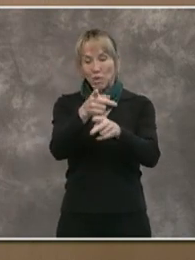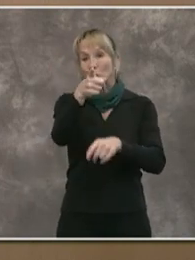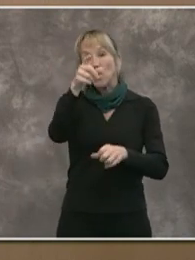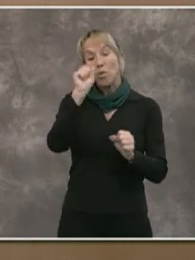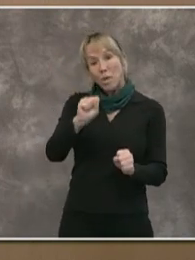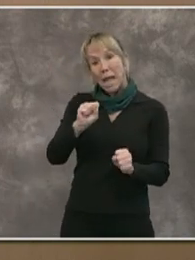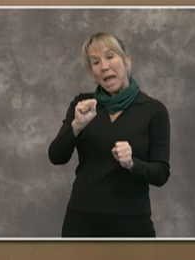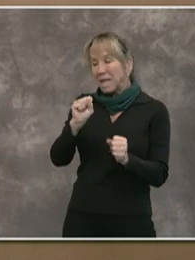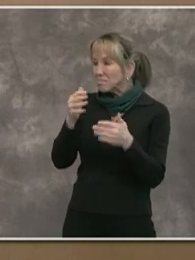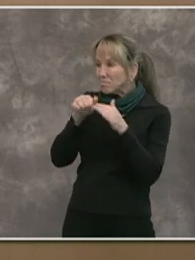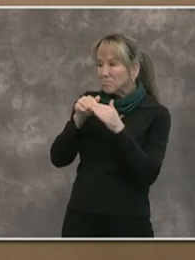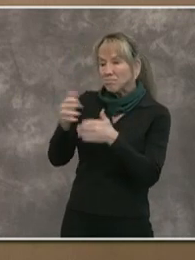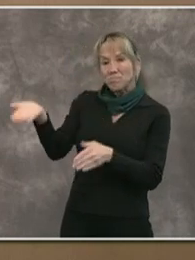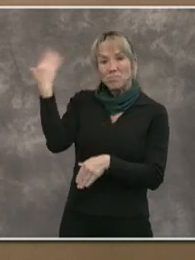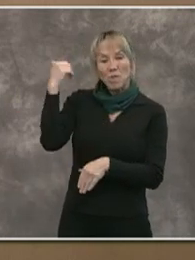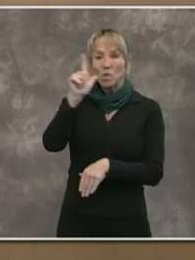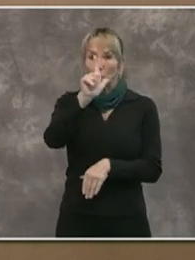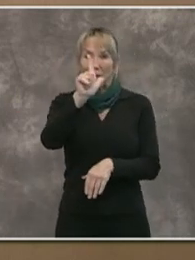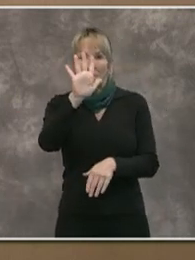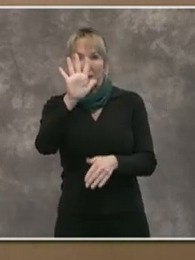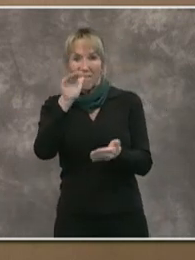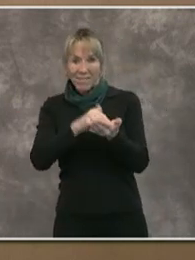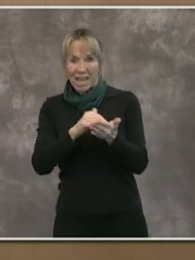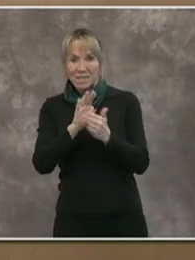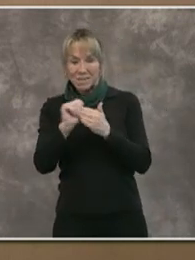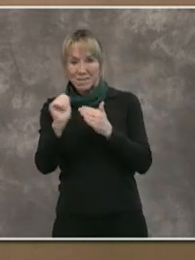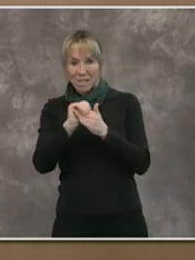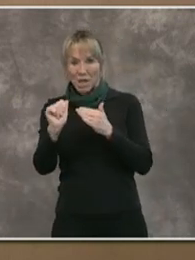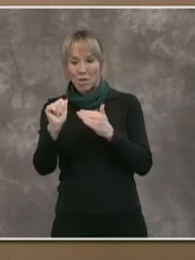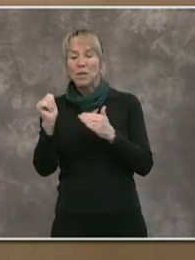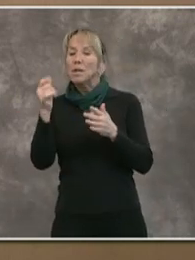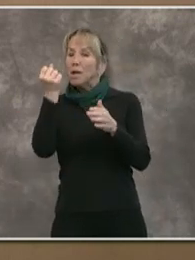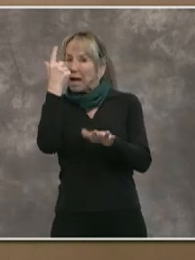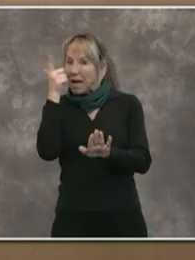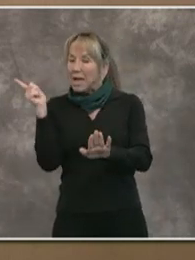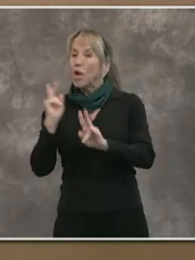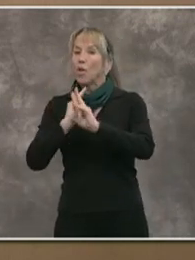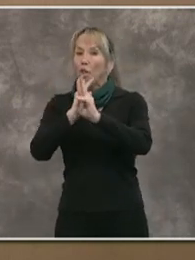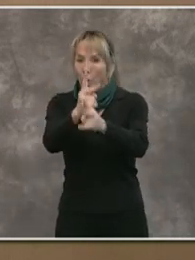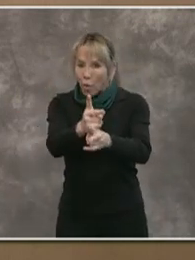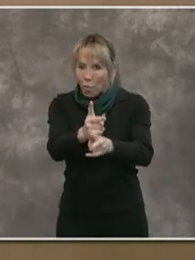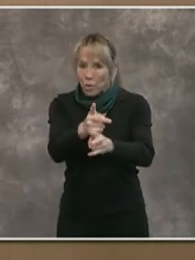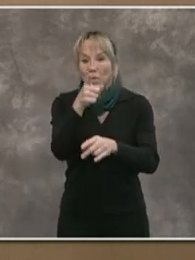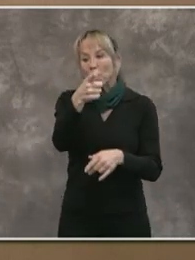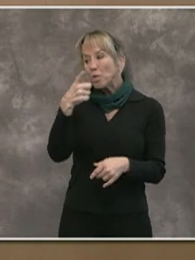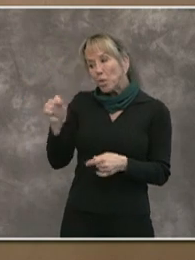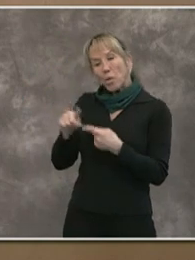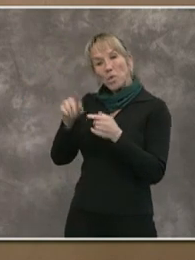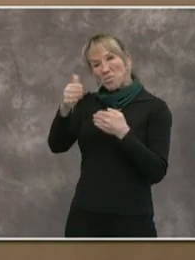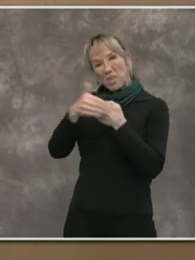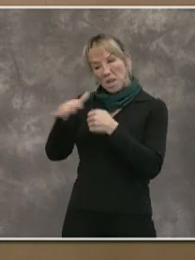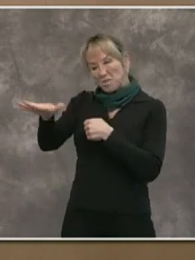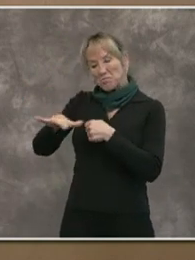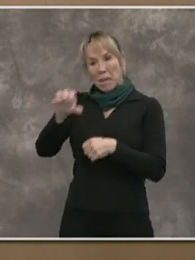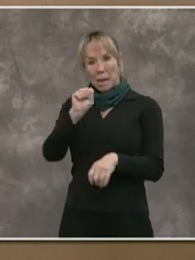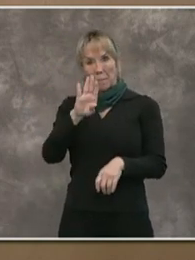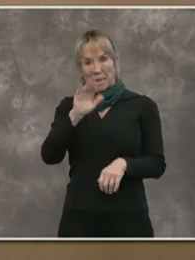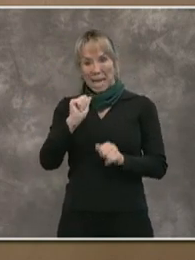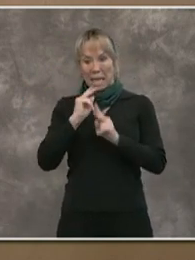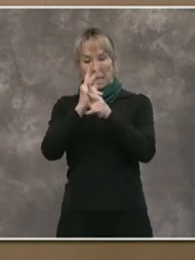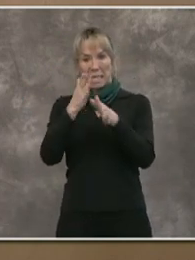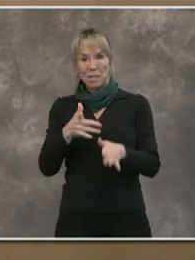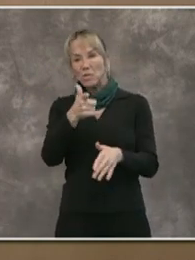to $25,000. This is a loan, and you would go to your nearest SBA lender that you already